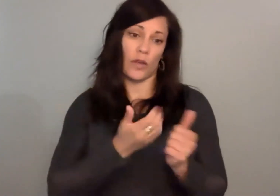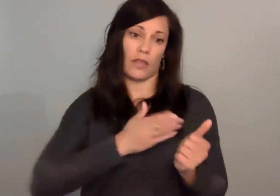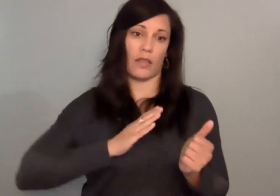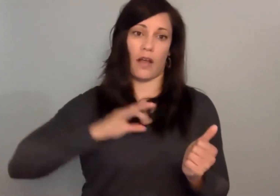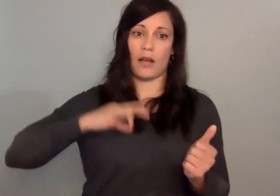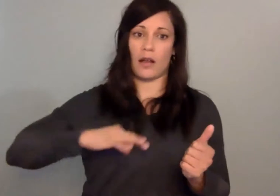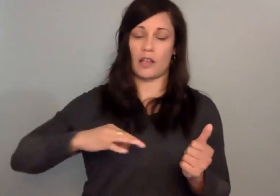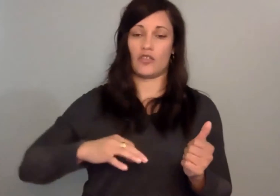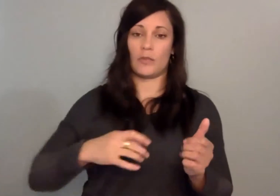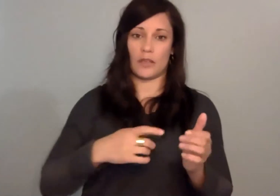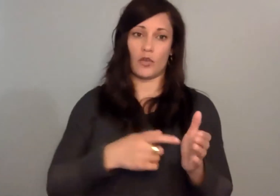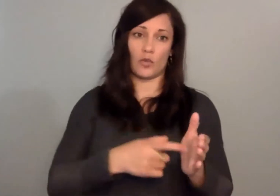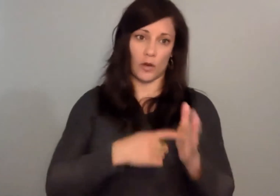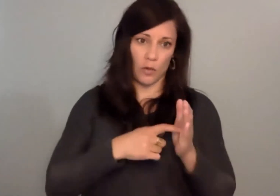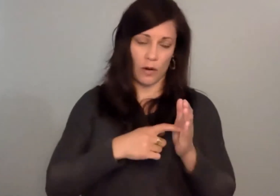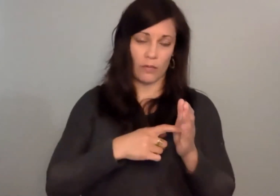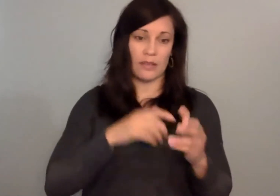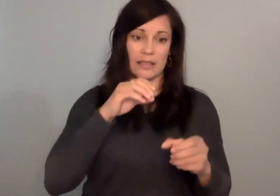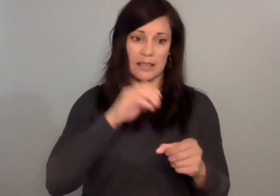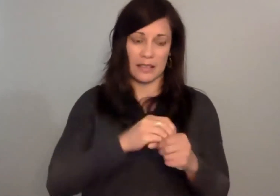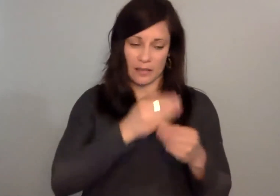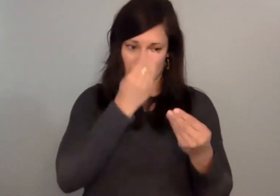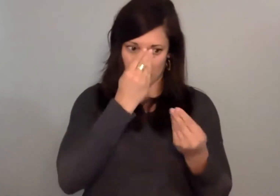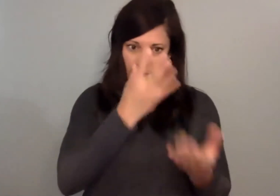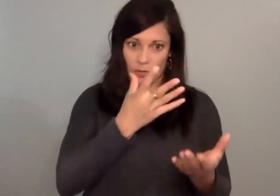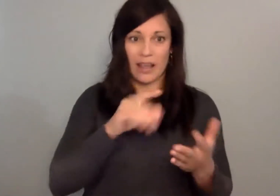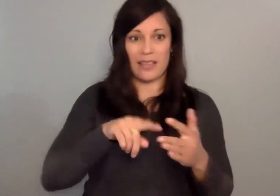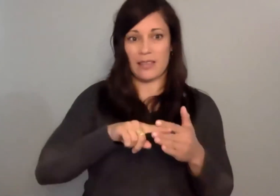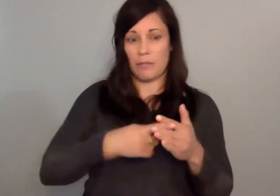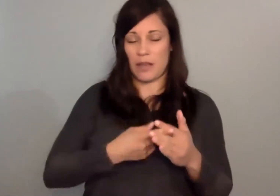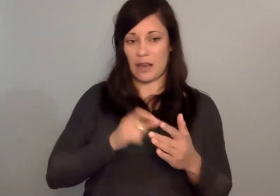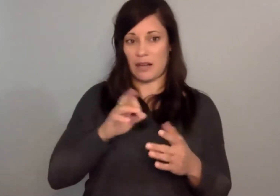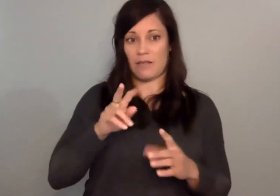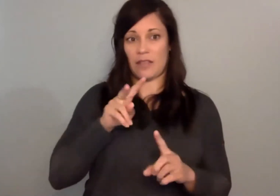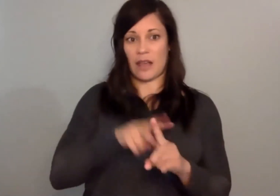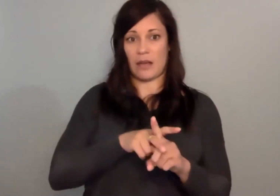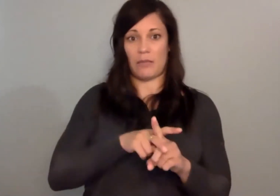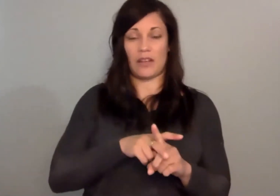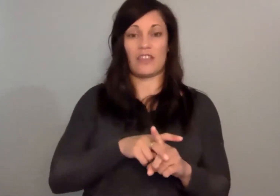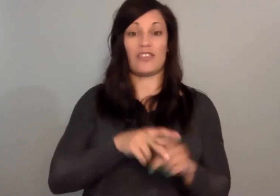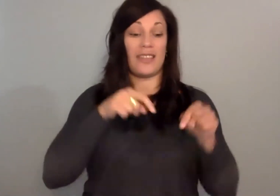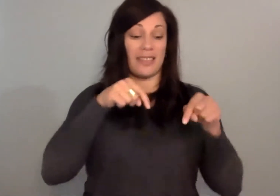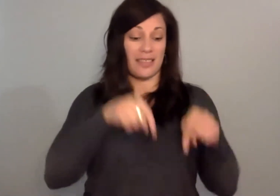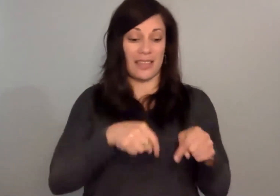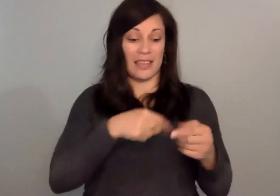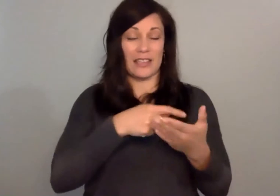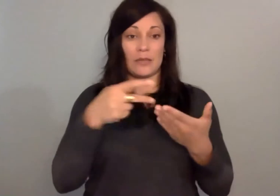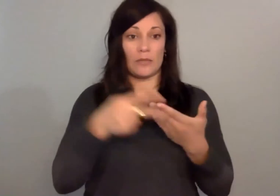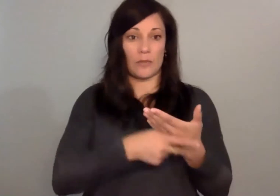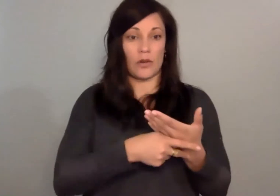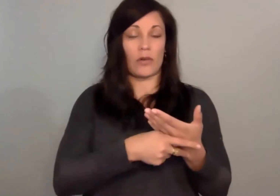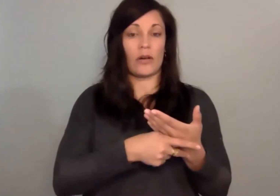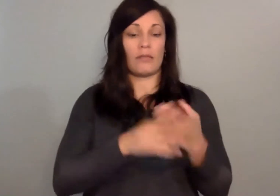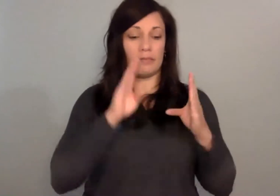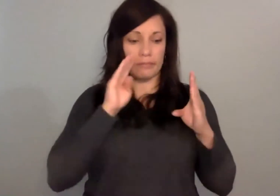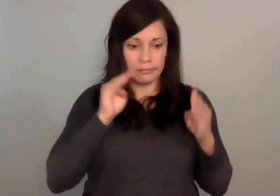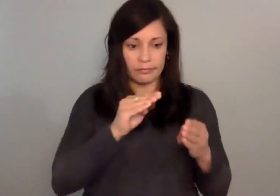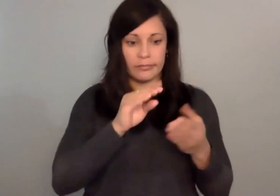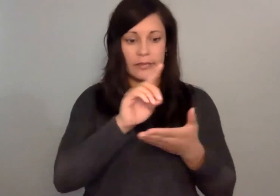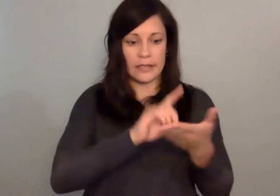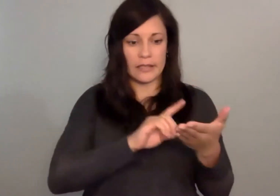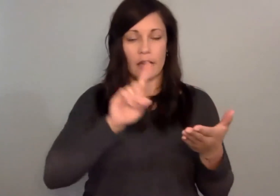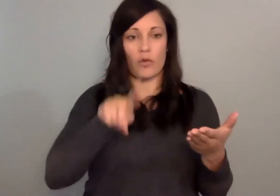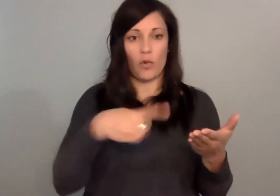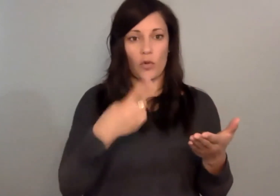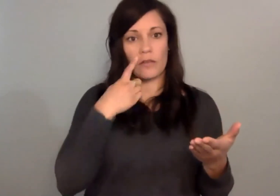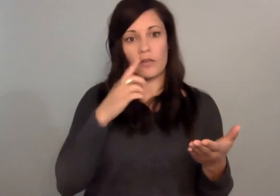that are both in the materials and then also at the beginning of the application portal. This program is designed only for